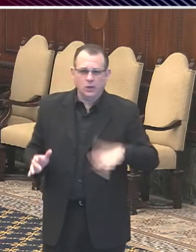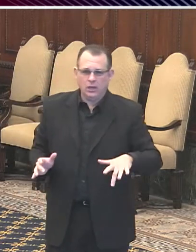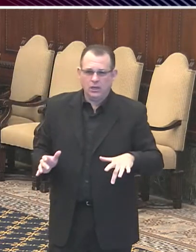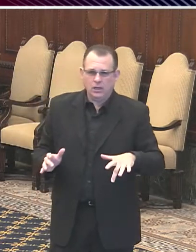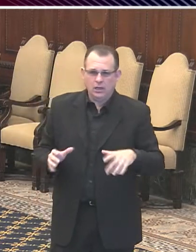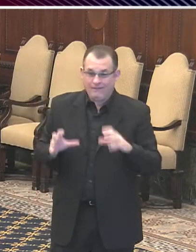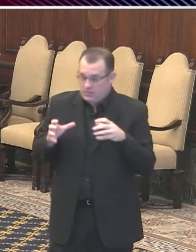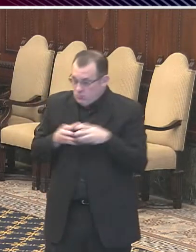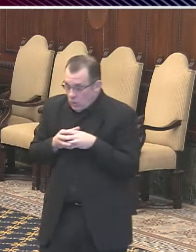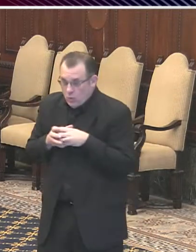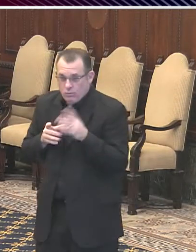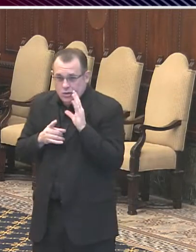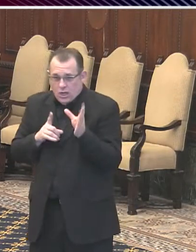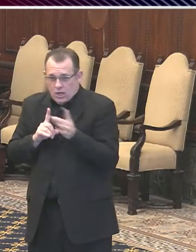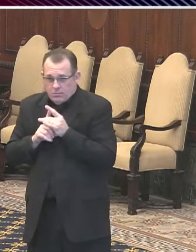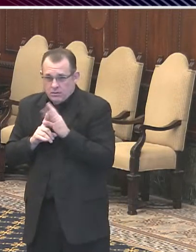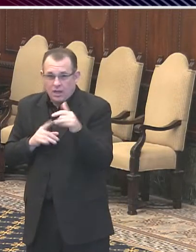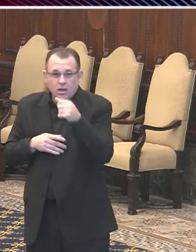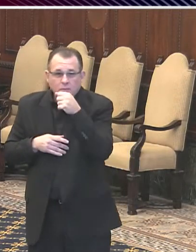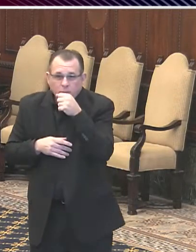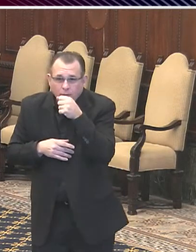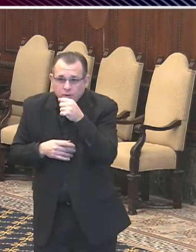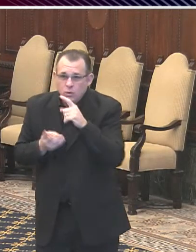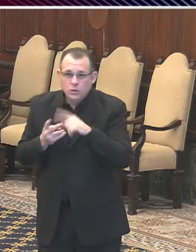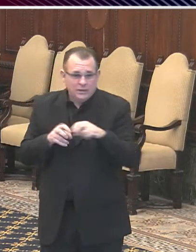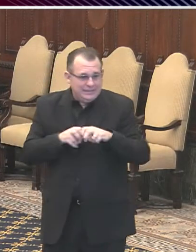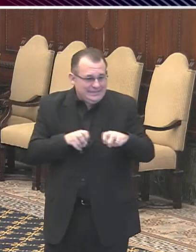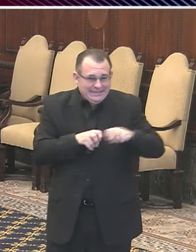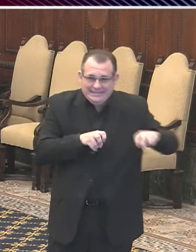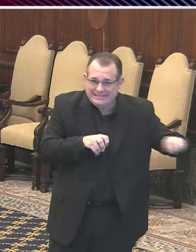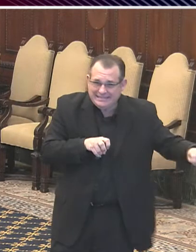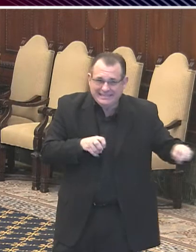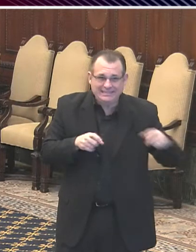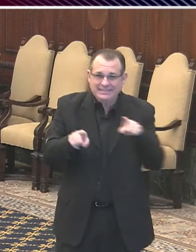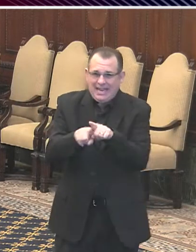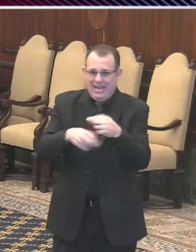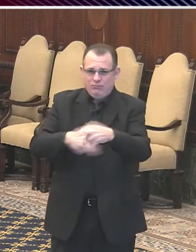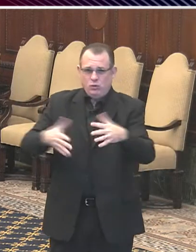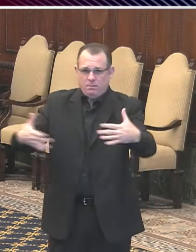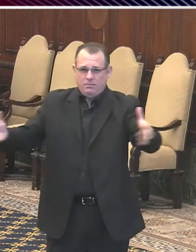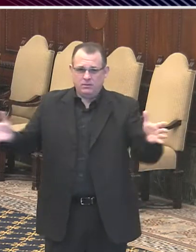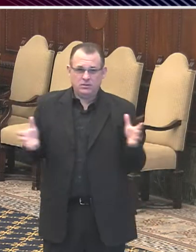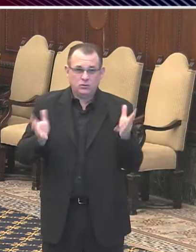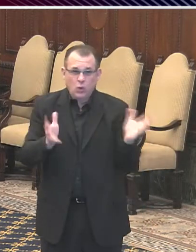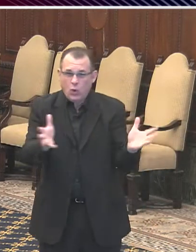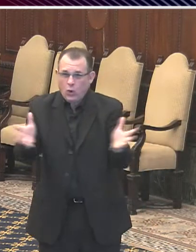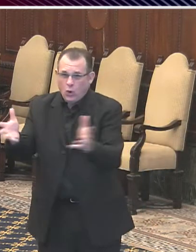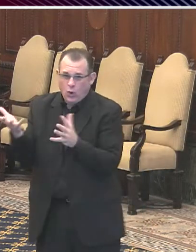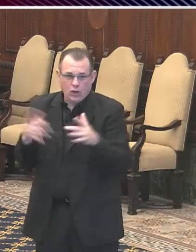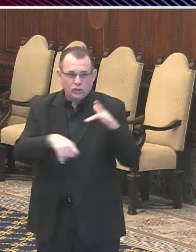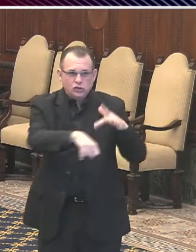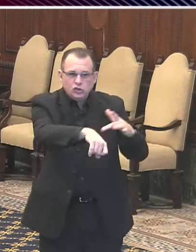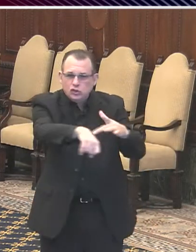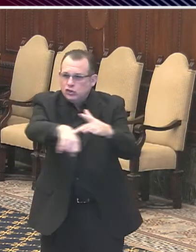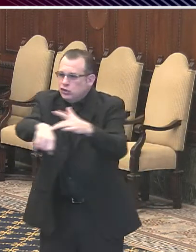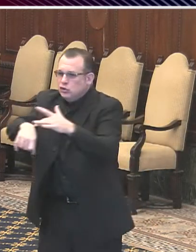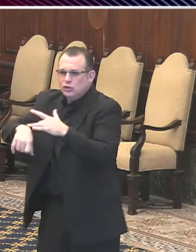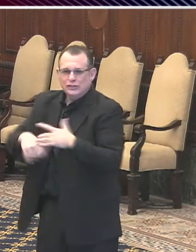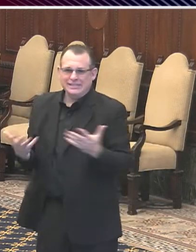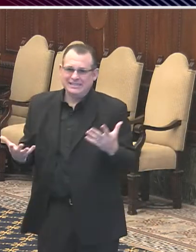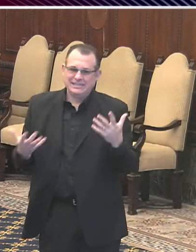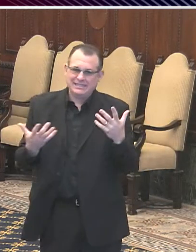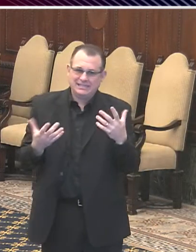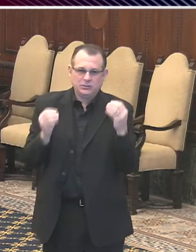sharing microphones or singing in the same room or talking in the same room or touching the same surfaces. Even